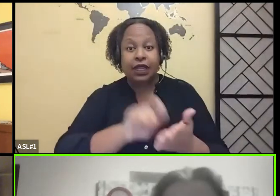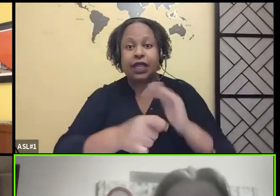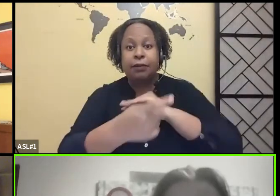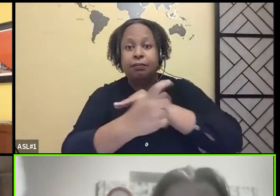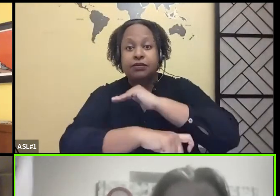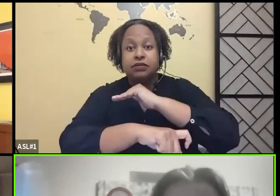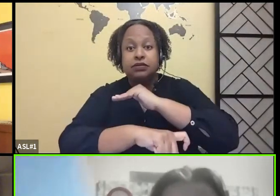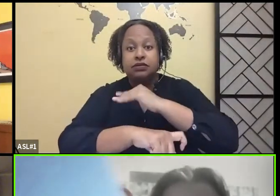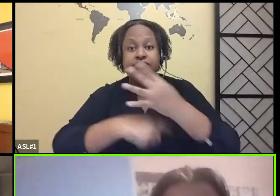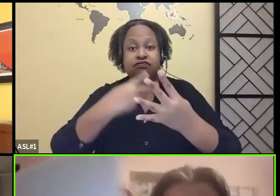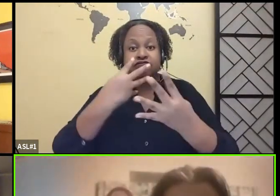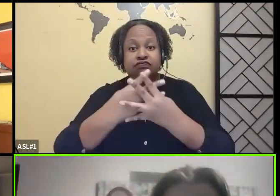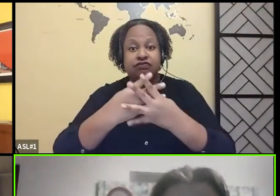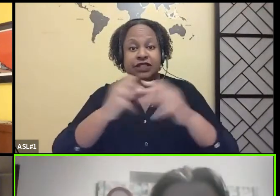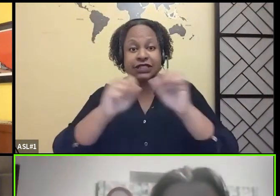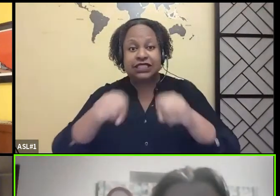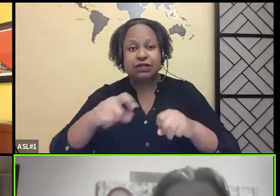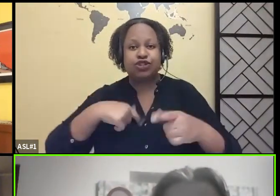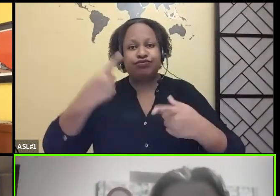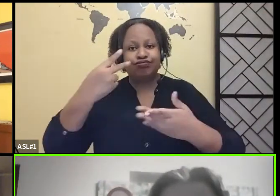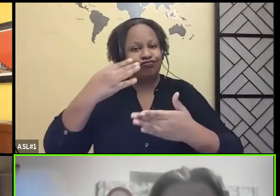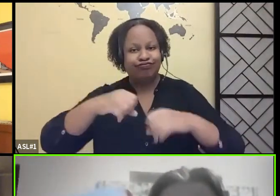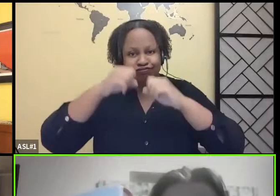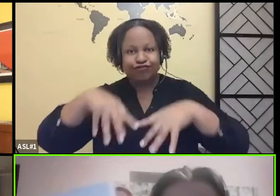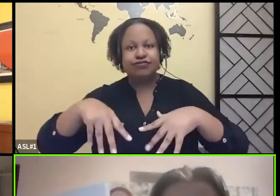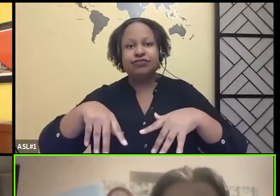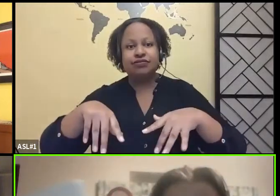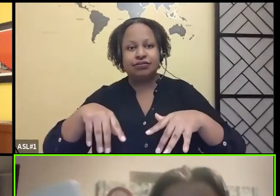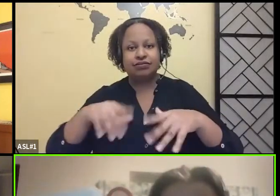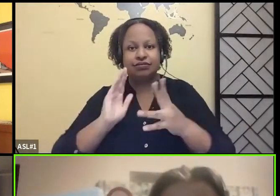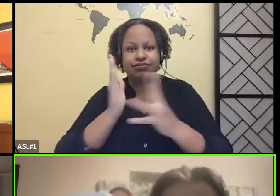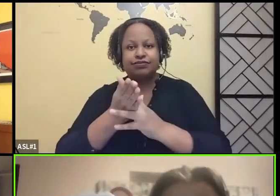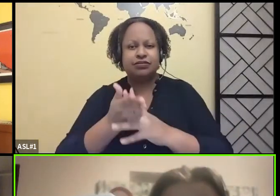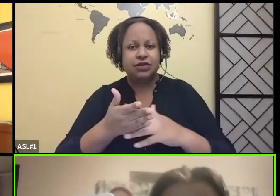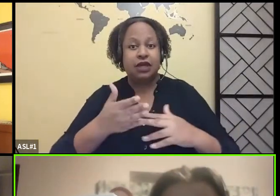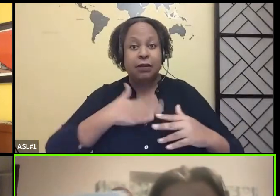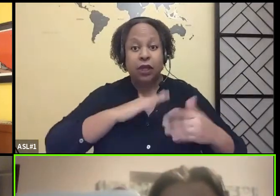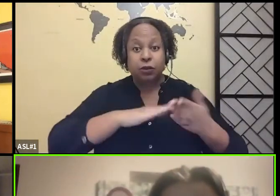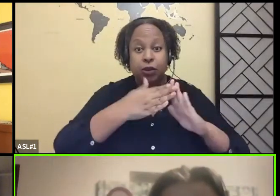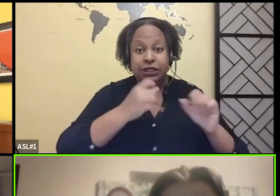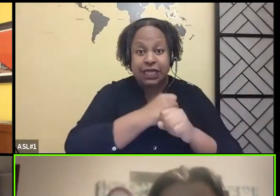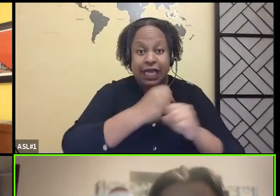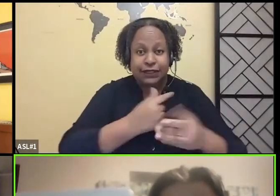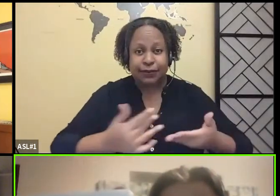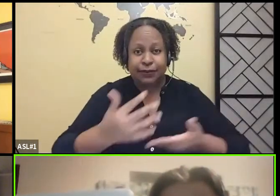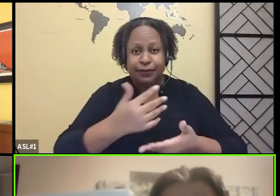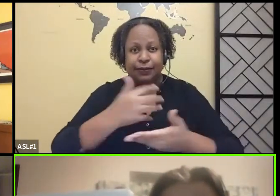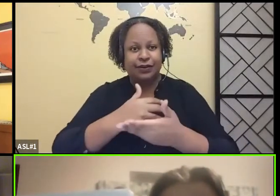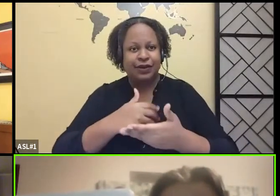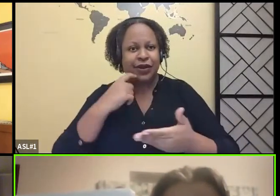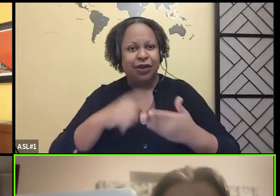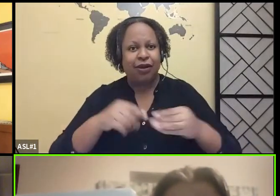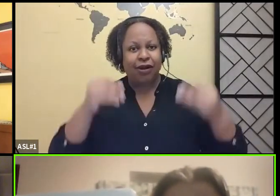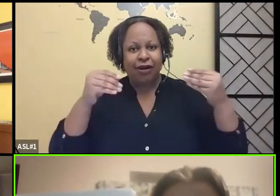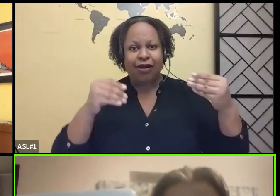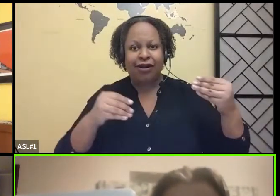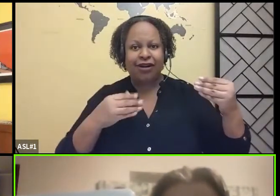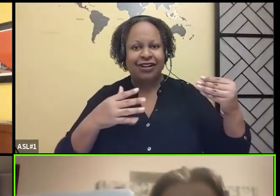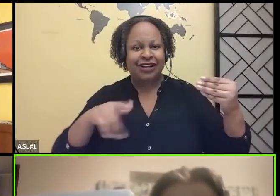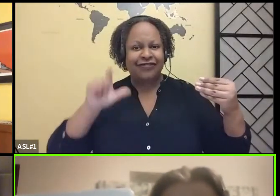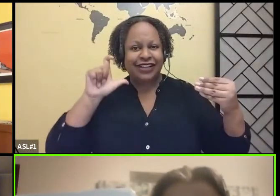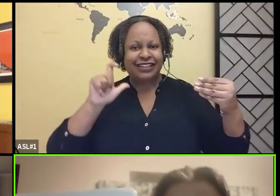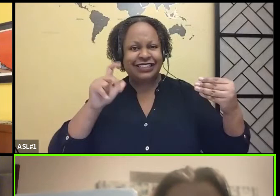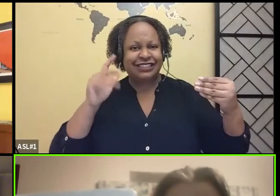systems. And certainly my community, from those little statistics there, I don't think that's working, right? Oh, look, the color changes on my face when I put that white up